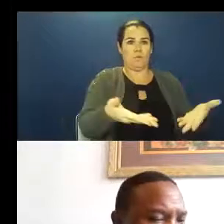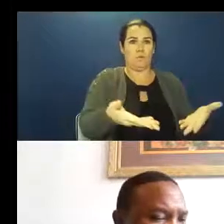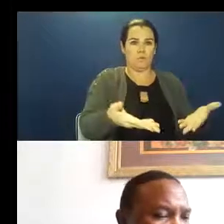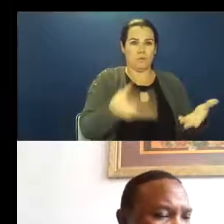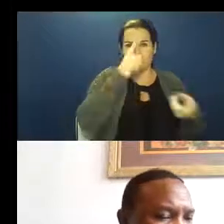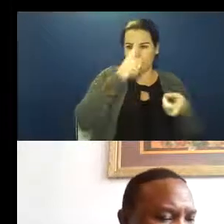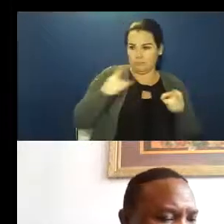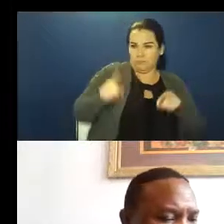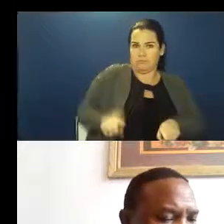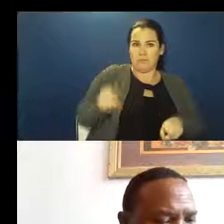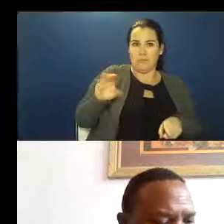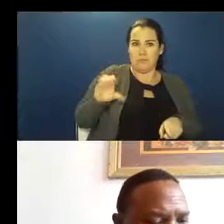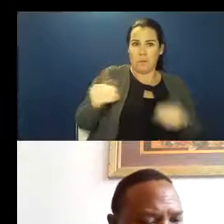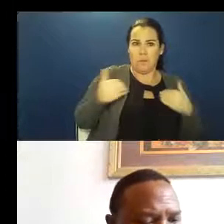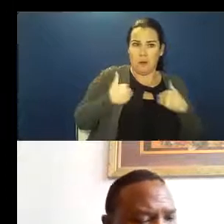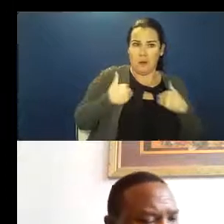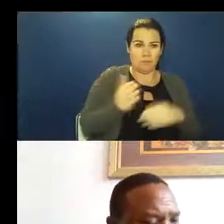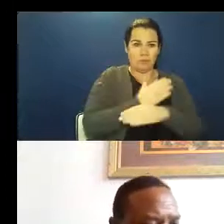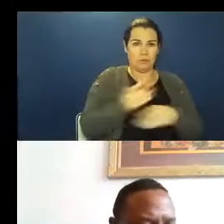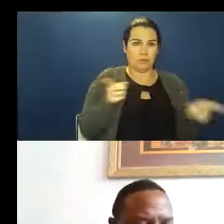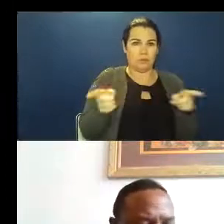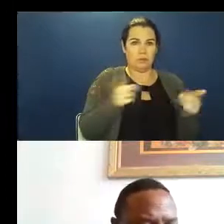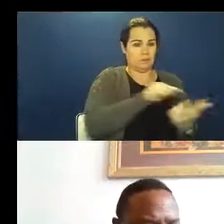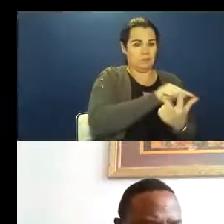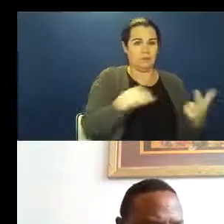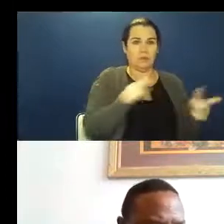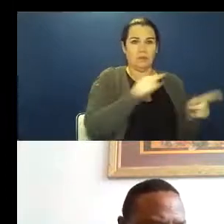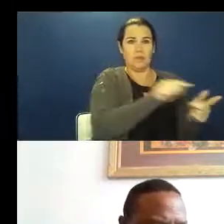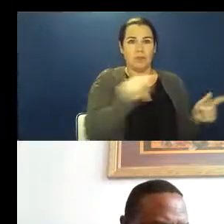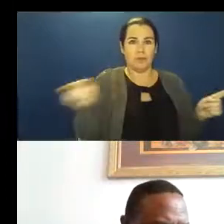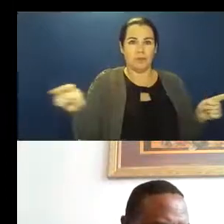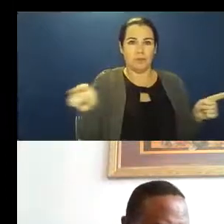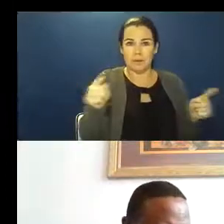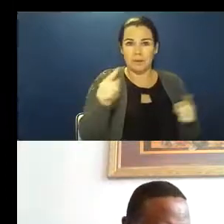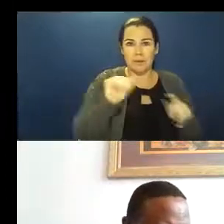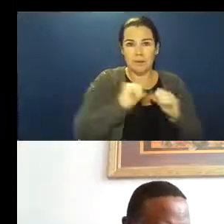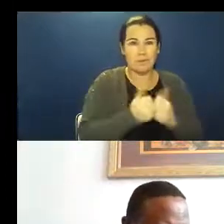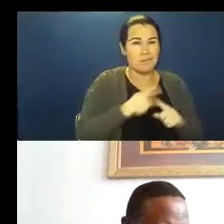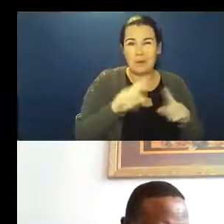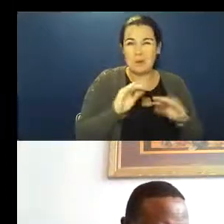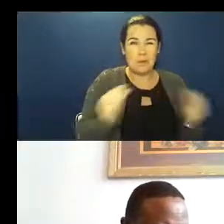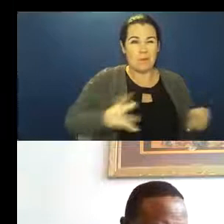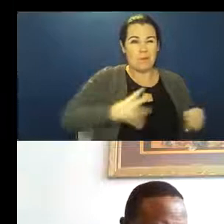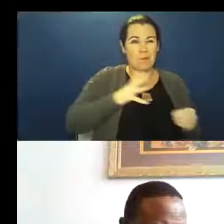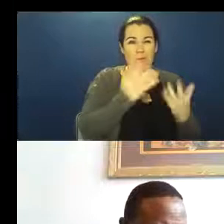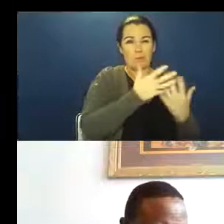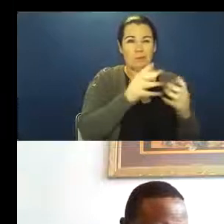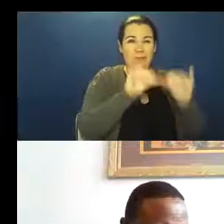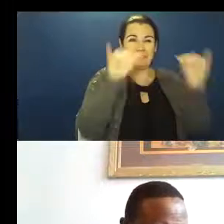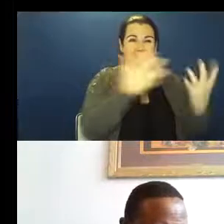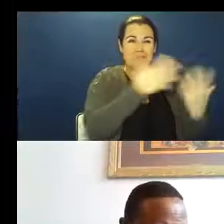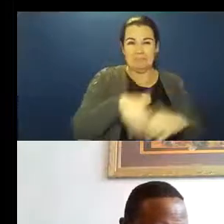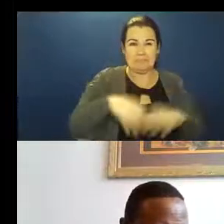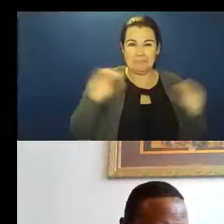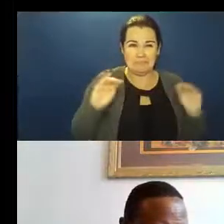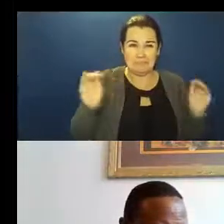memorandum or partnership between the agencies, but nothing real formal. It's usually just kind of about relationships